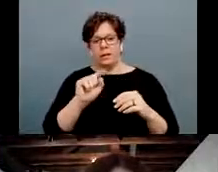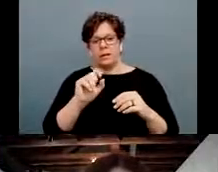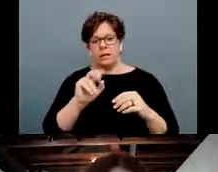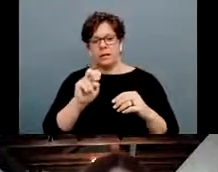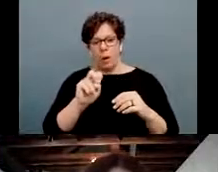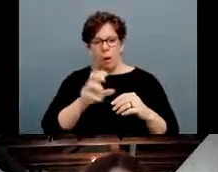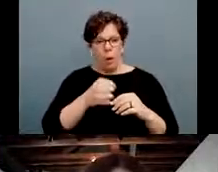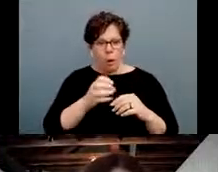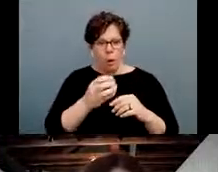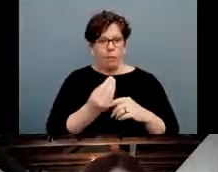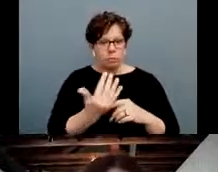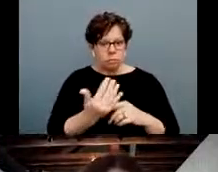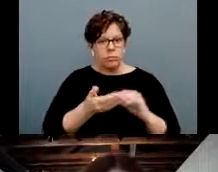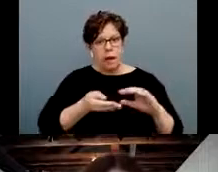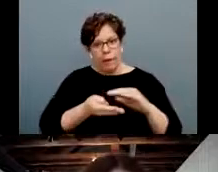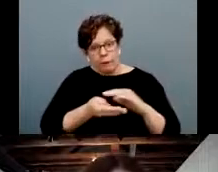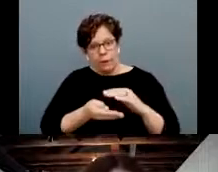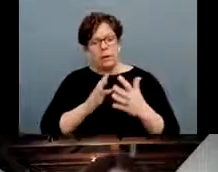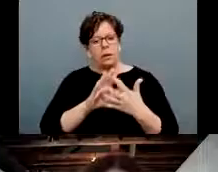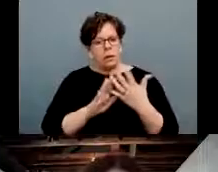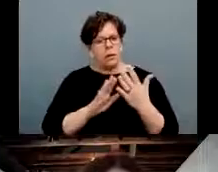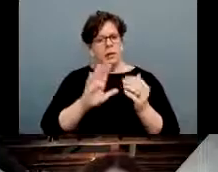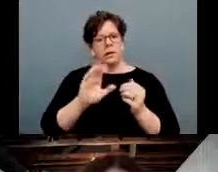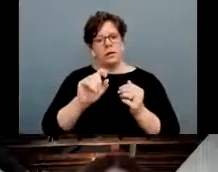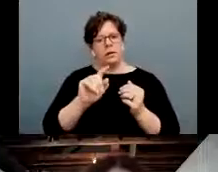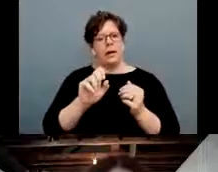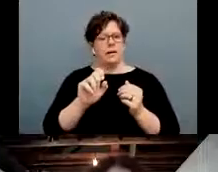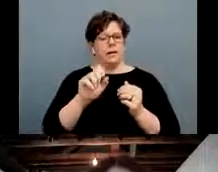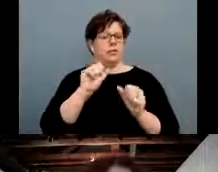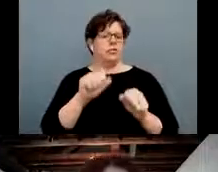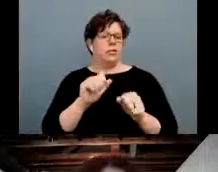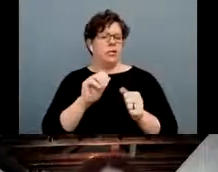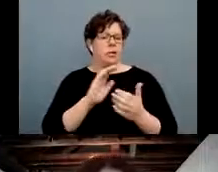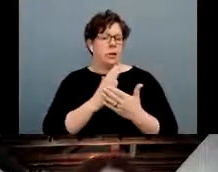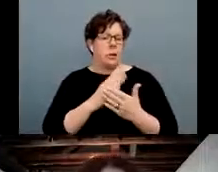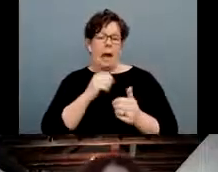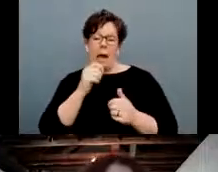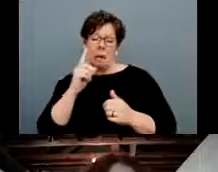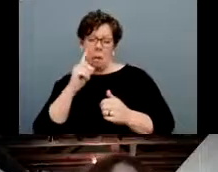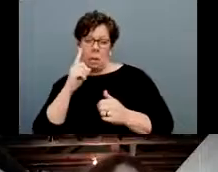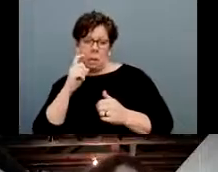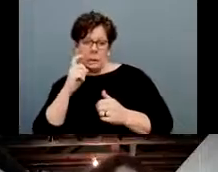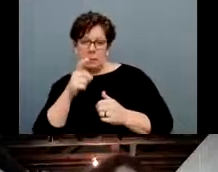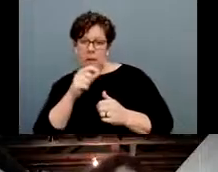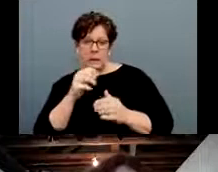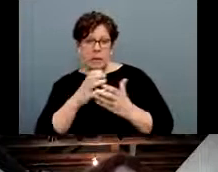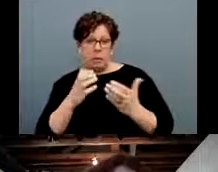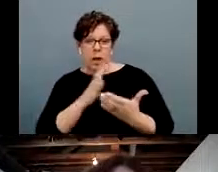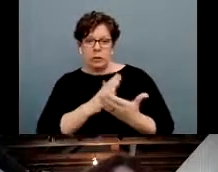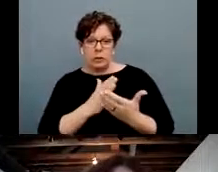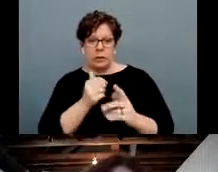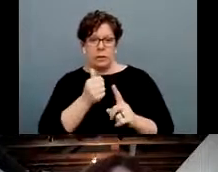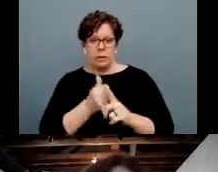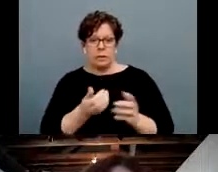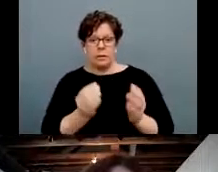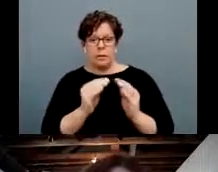oven. So Castle could theoretically cook. We don't think that he did much cooking because he was much